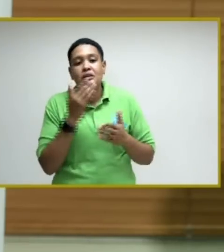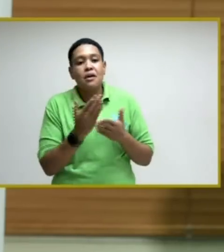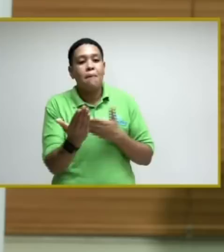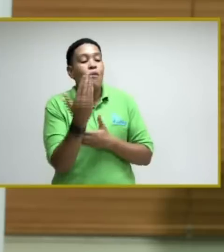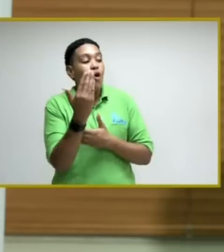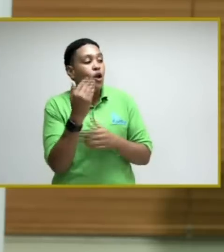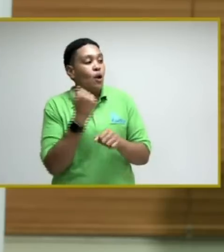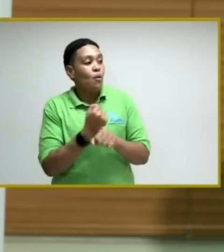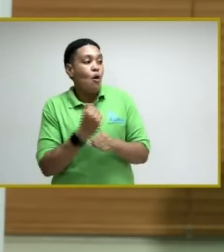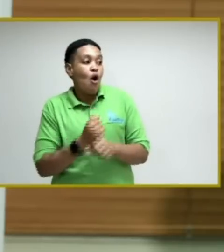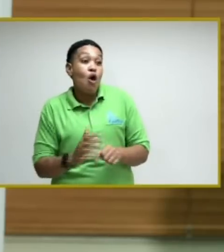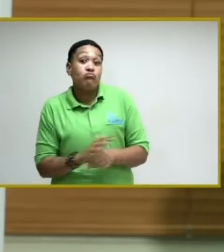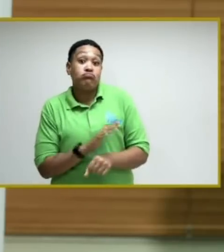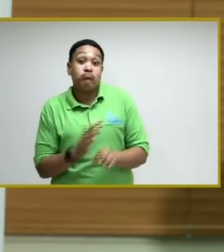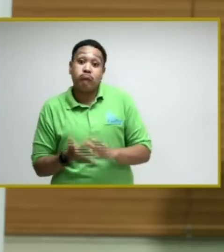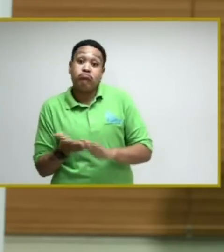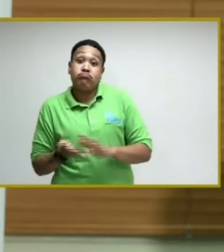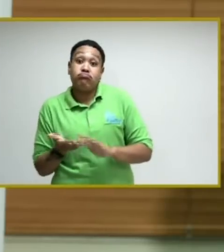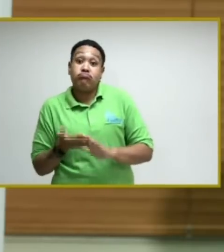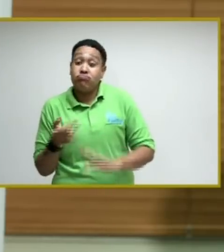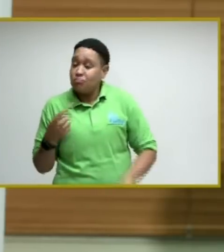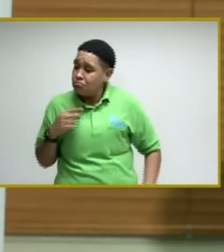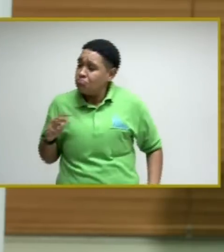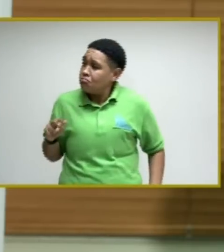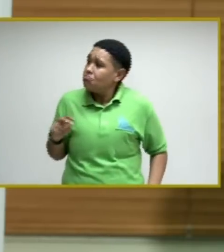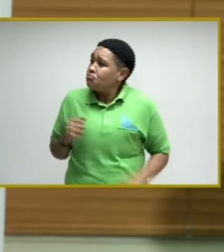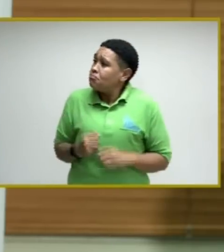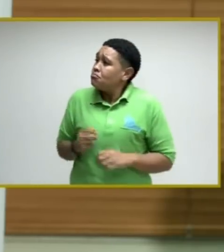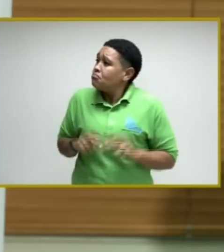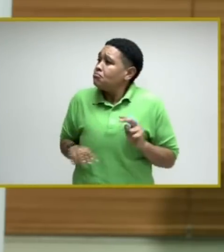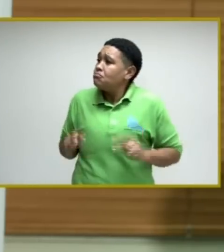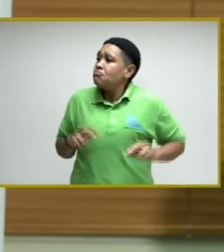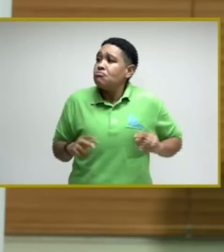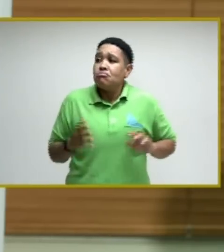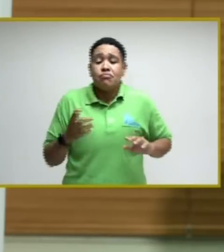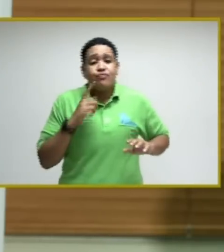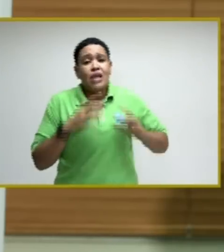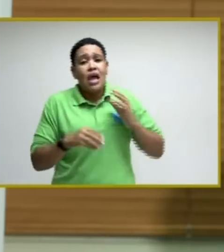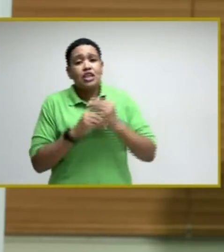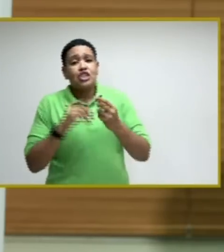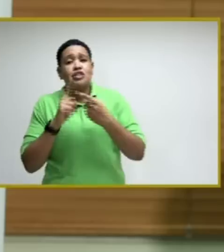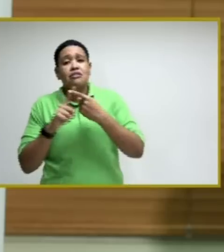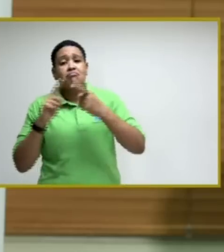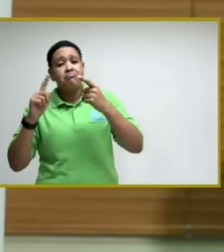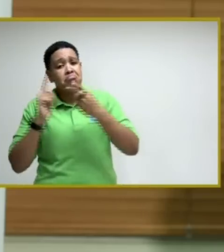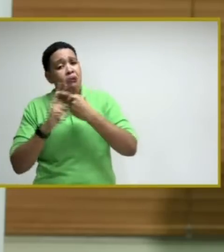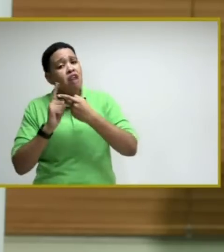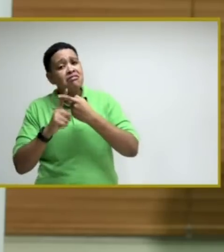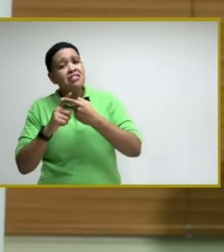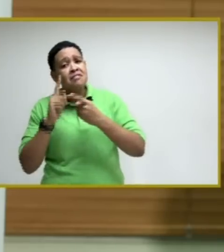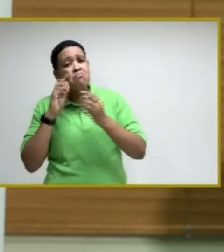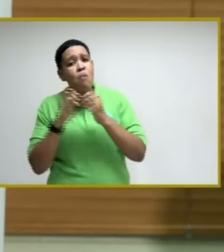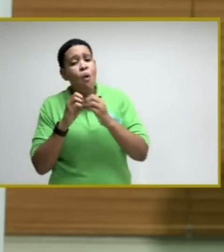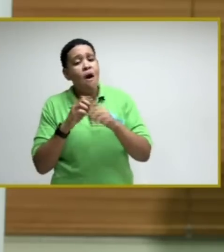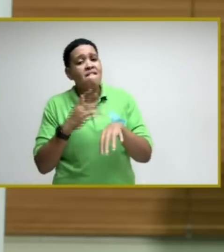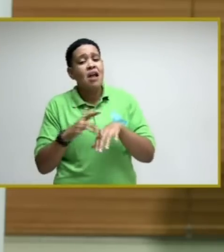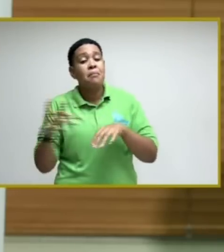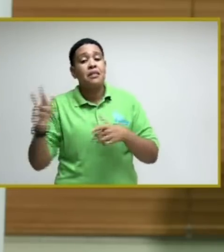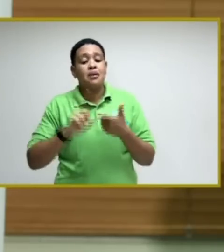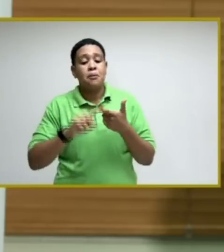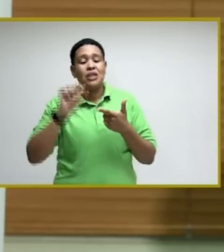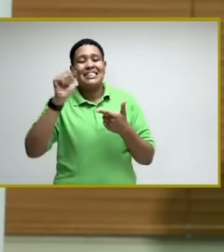is in full swing, and that's a positive thing in terms of additional capacity. The work has started also at Lamar